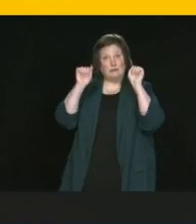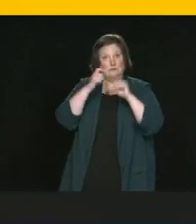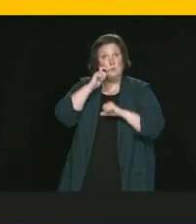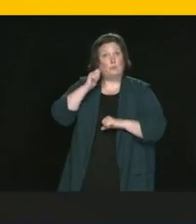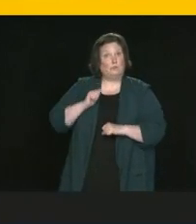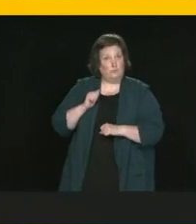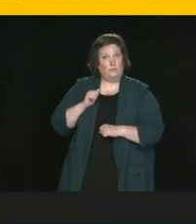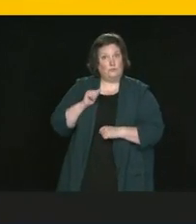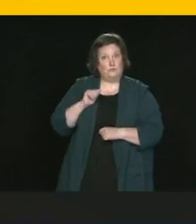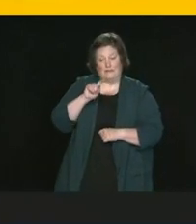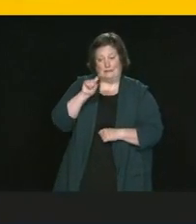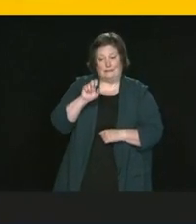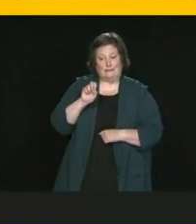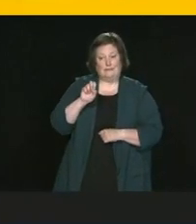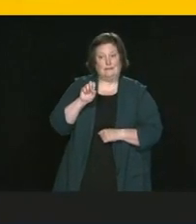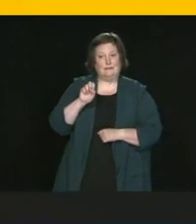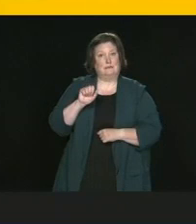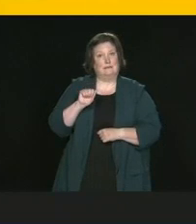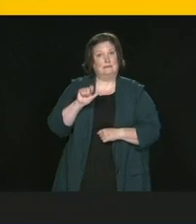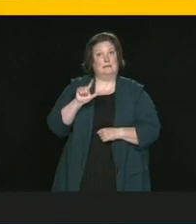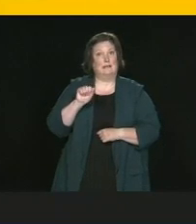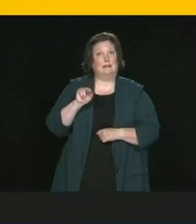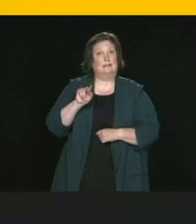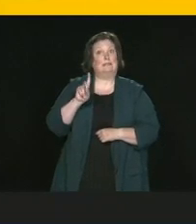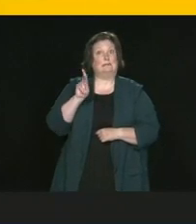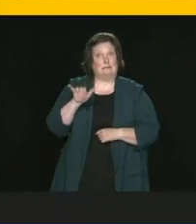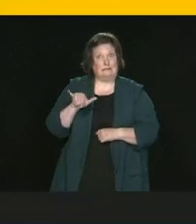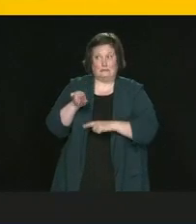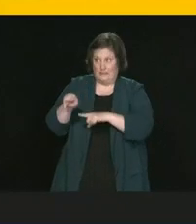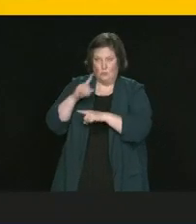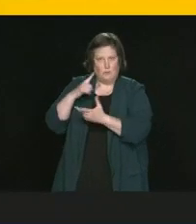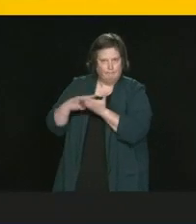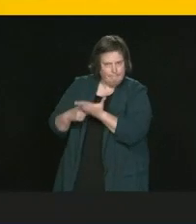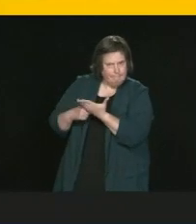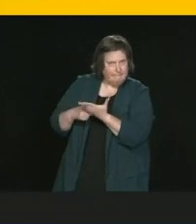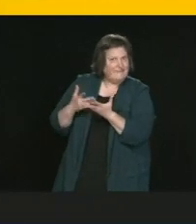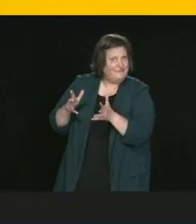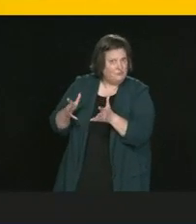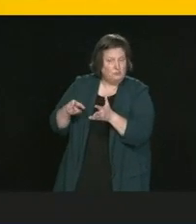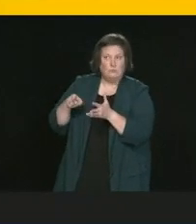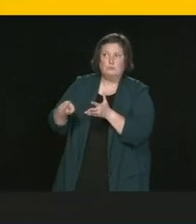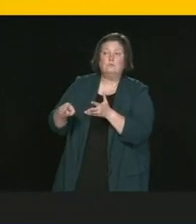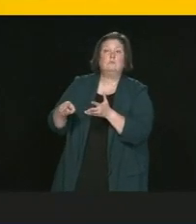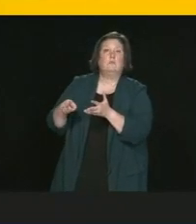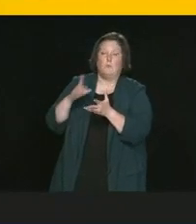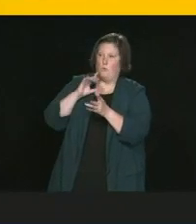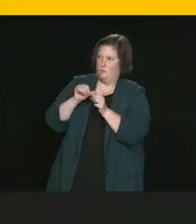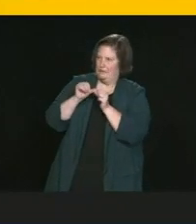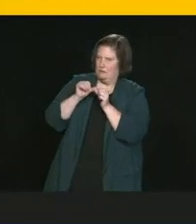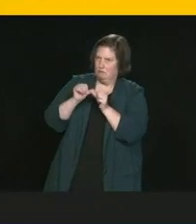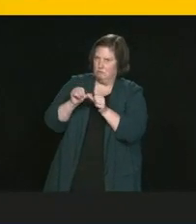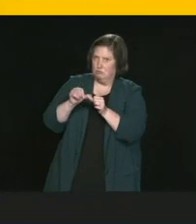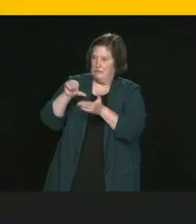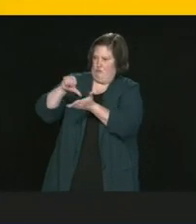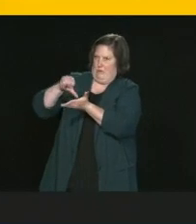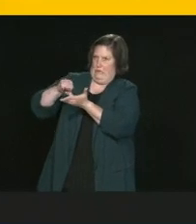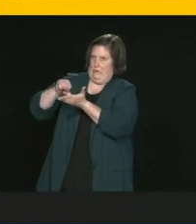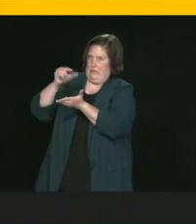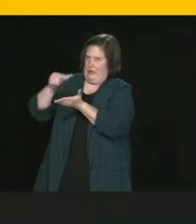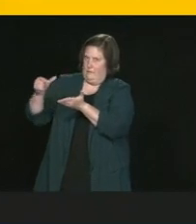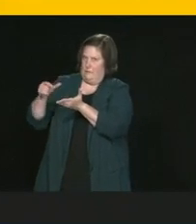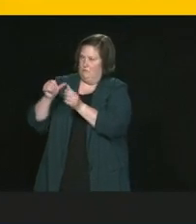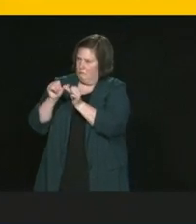Ukraine just a couple of days ago where this issue was discussed. We're going to continue to put pressure on the Iranian regime alongside